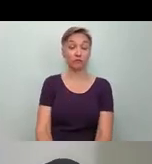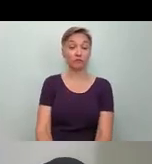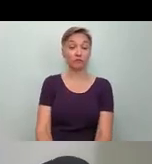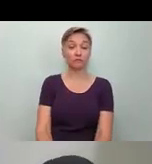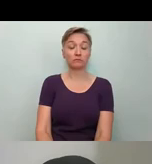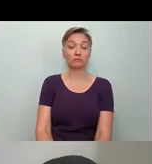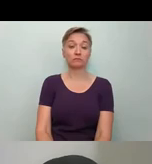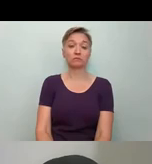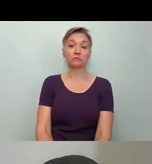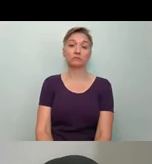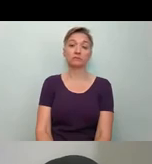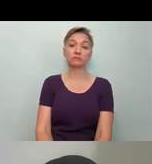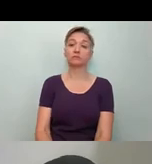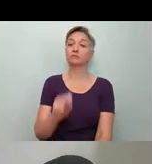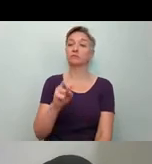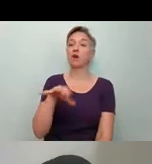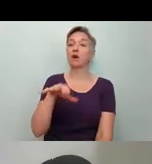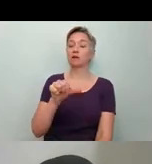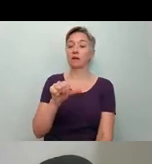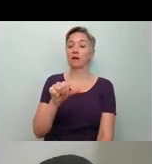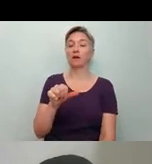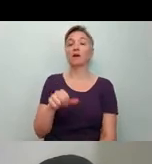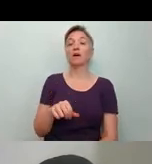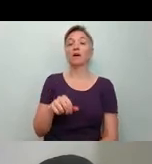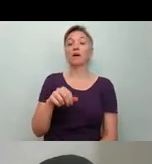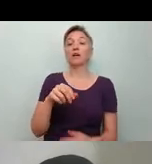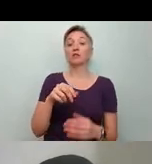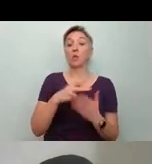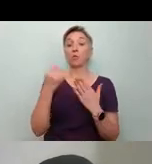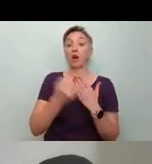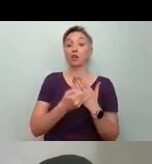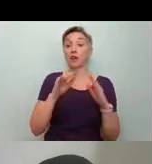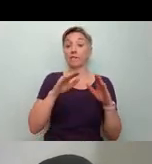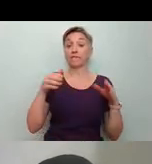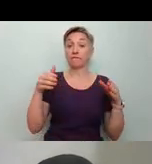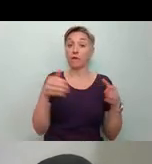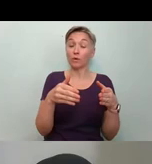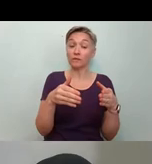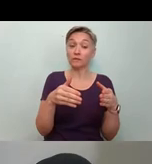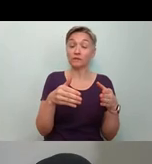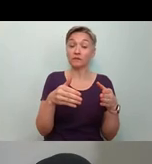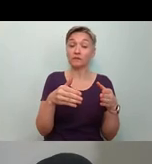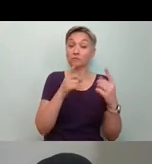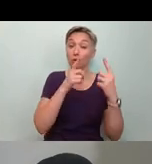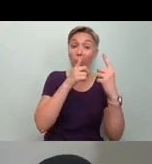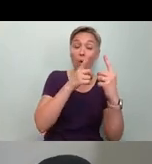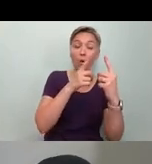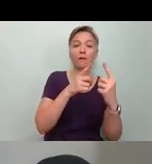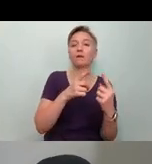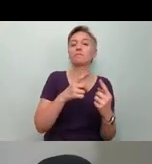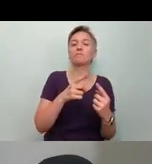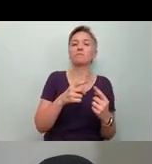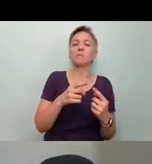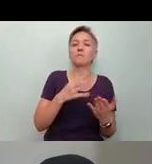So the focus of the project is not about purposely and looking to make changes in